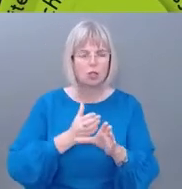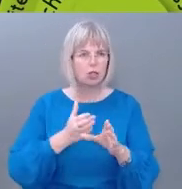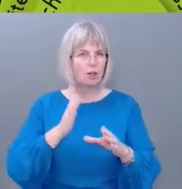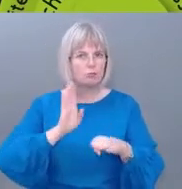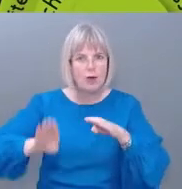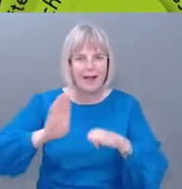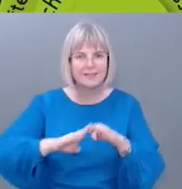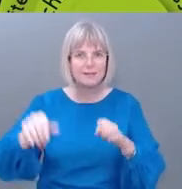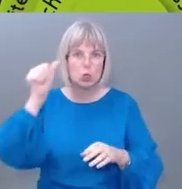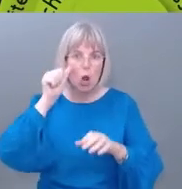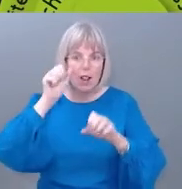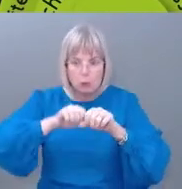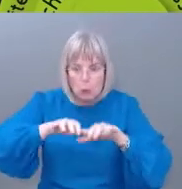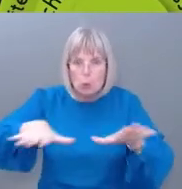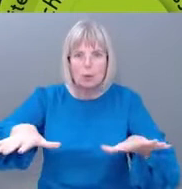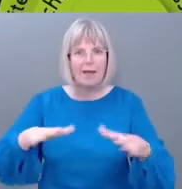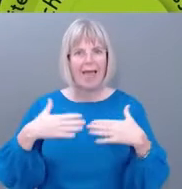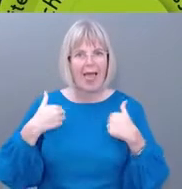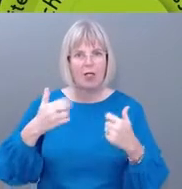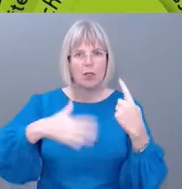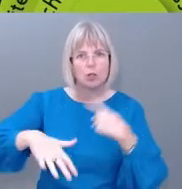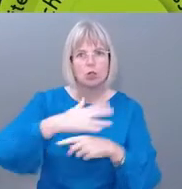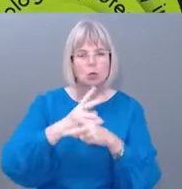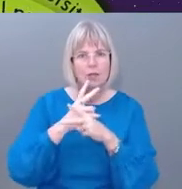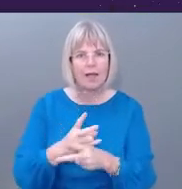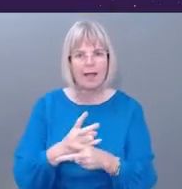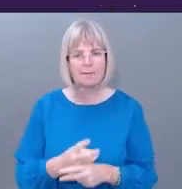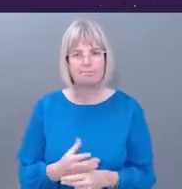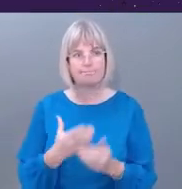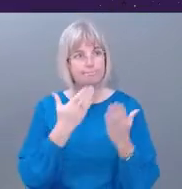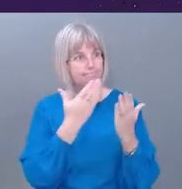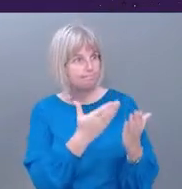care. Here are just some of the commitments.